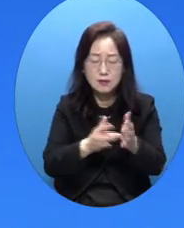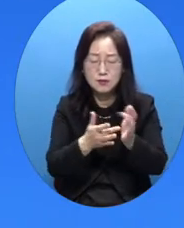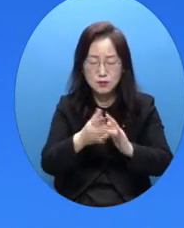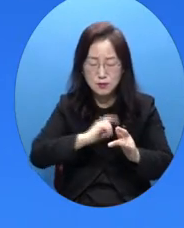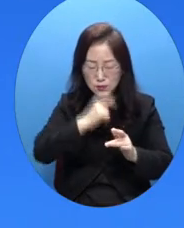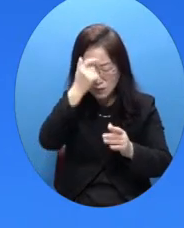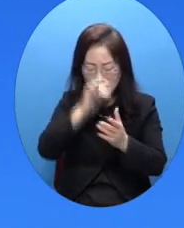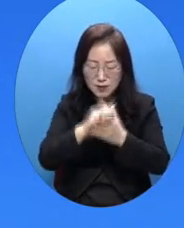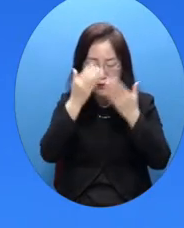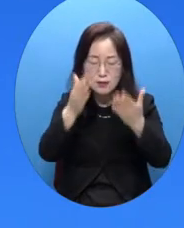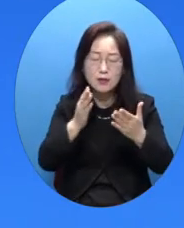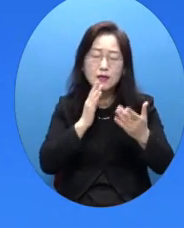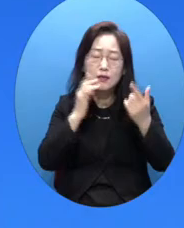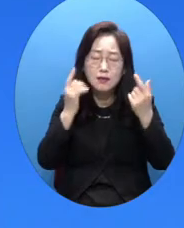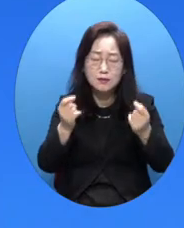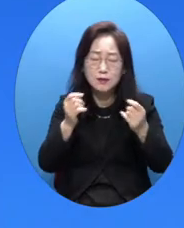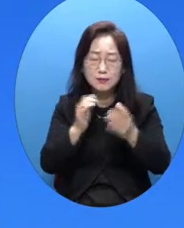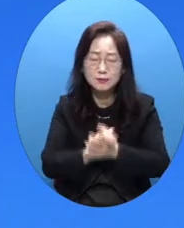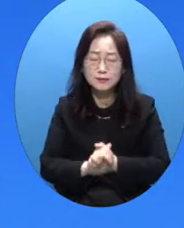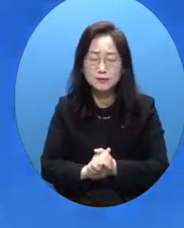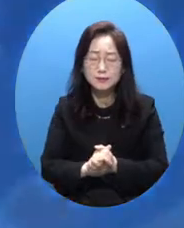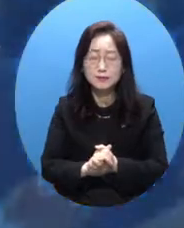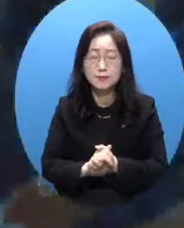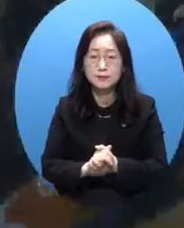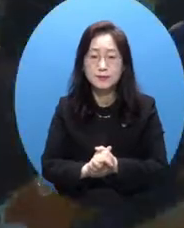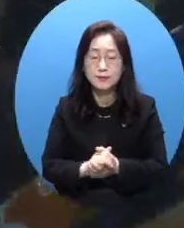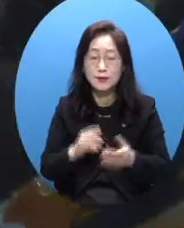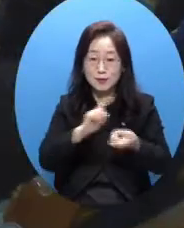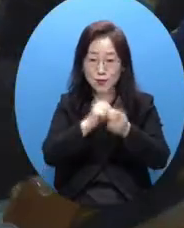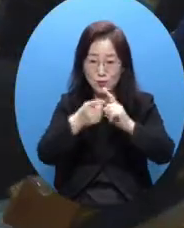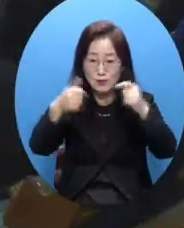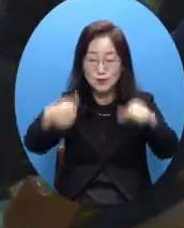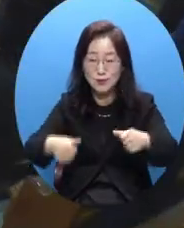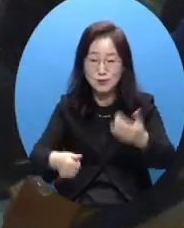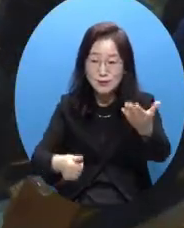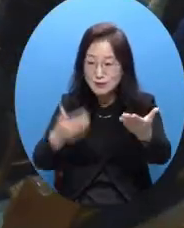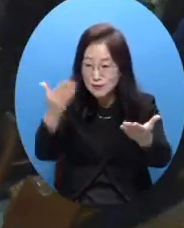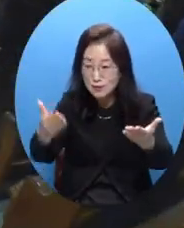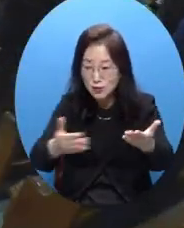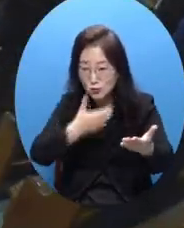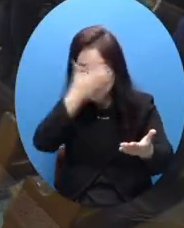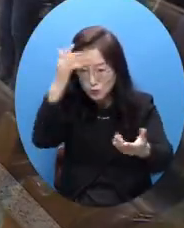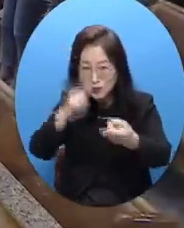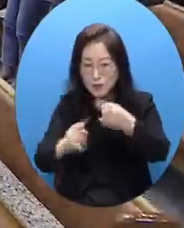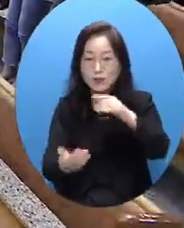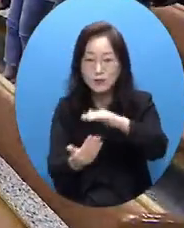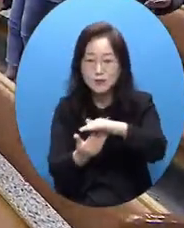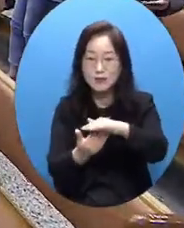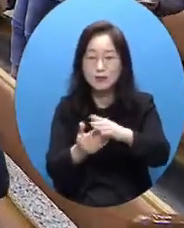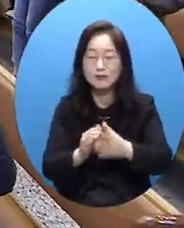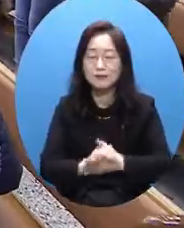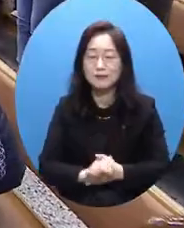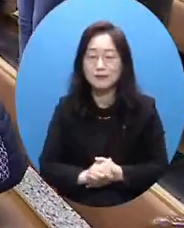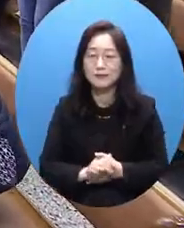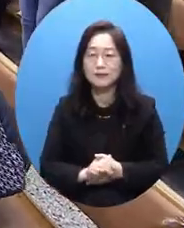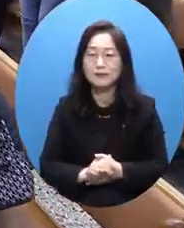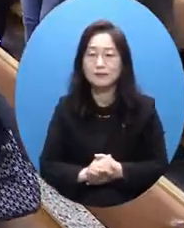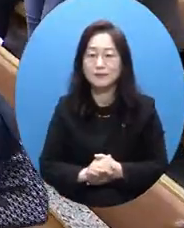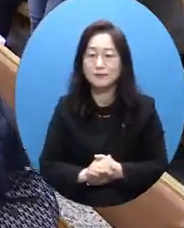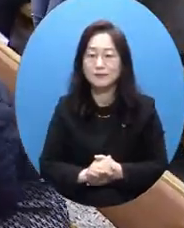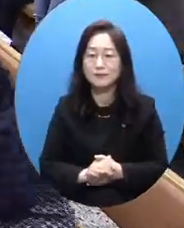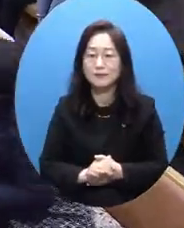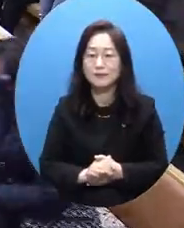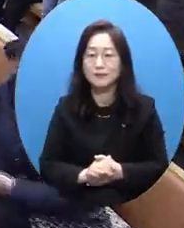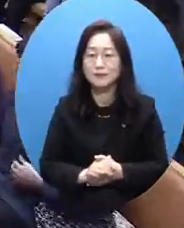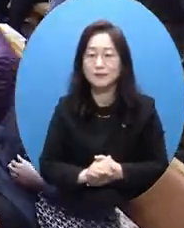we give you honor glory and thanks and in Jesus name we pray amen let us say to one another your dream will